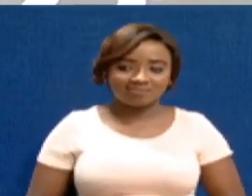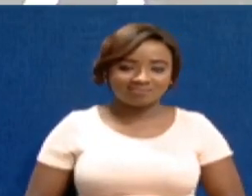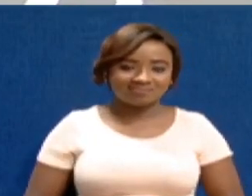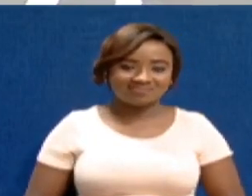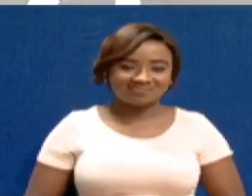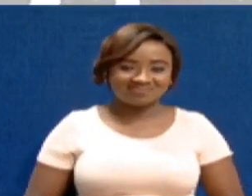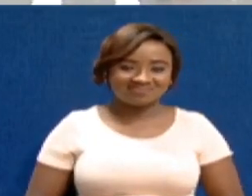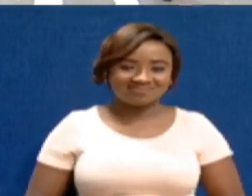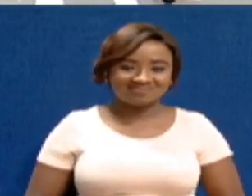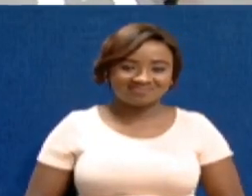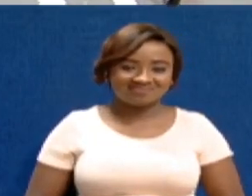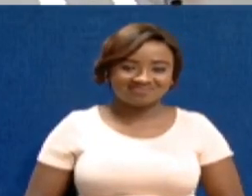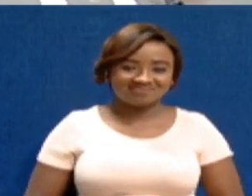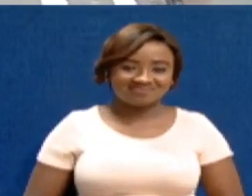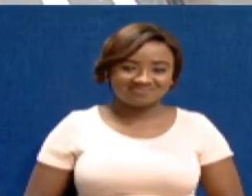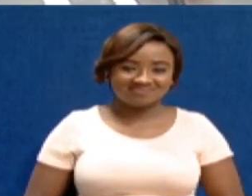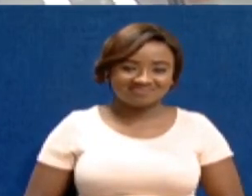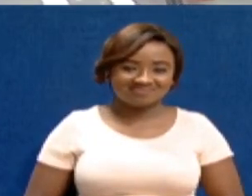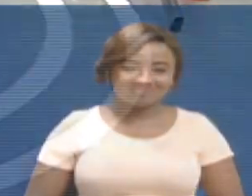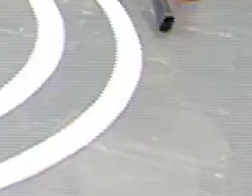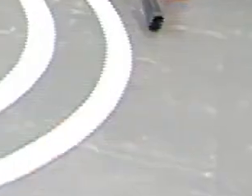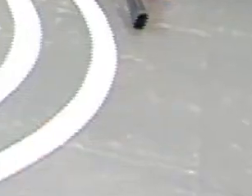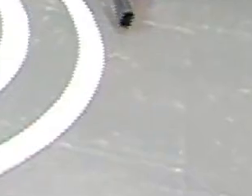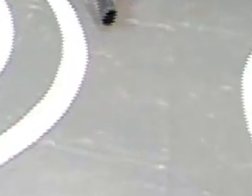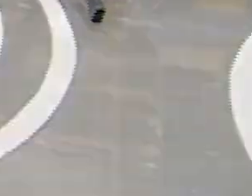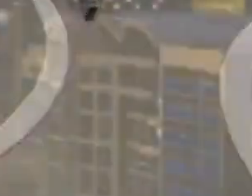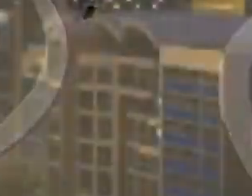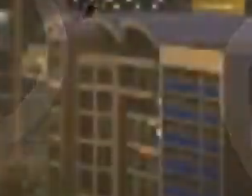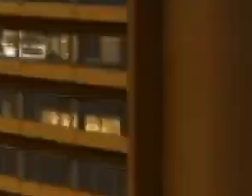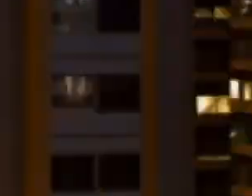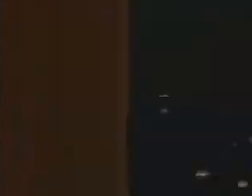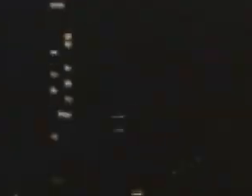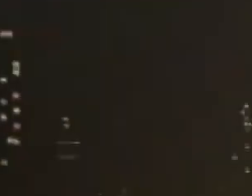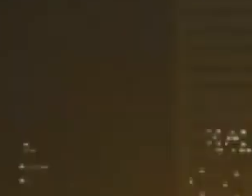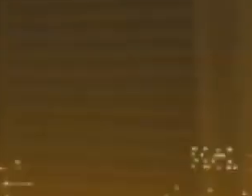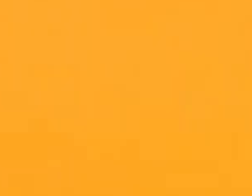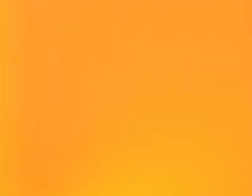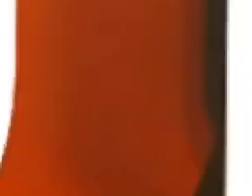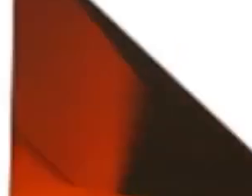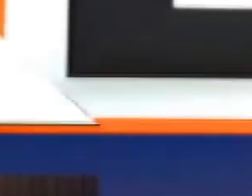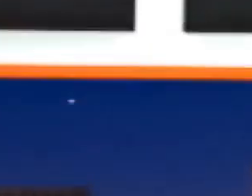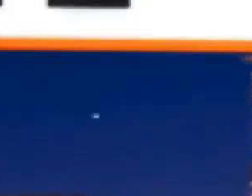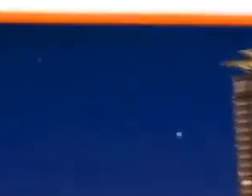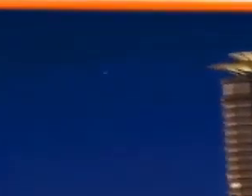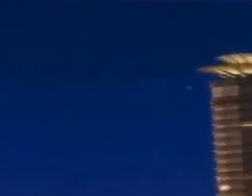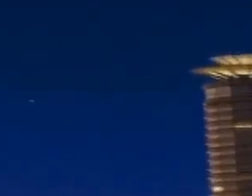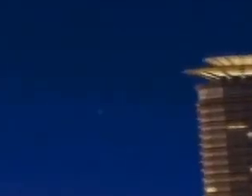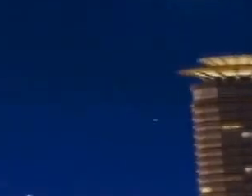them who are the almighties who can decide that this is the document and whether you like it or not. In fact, the way it was sold